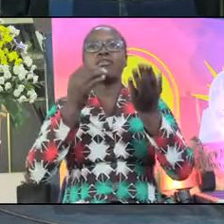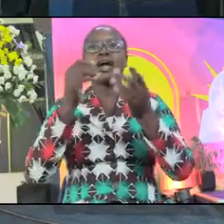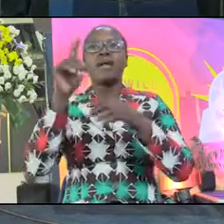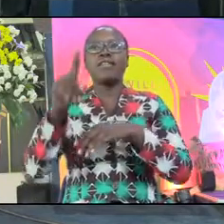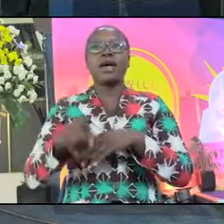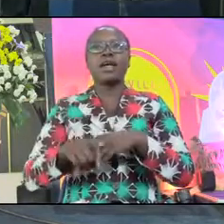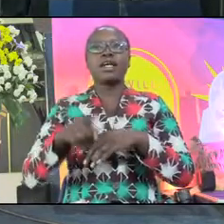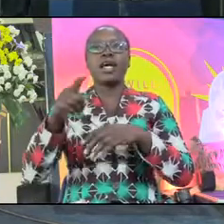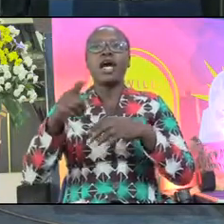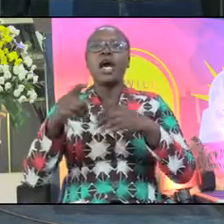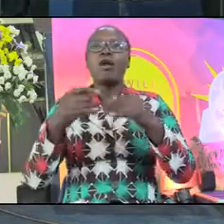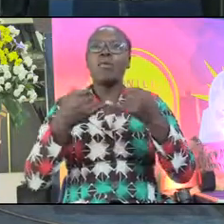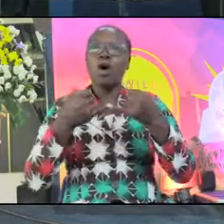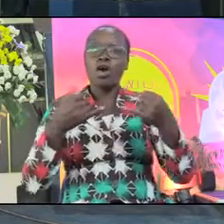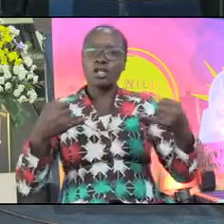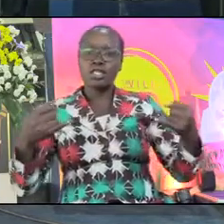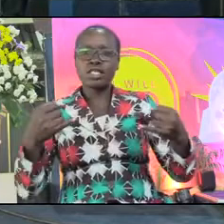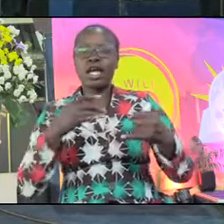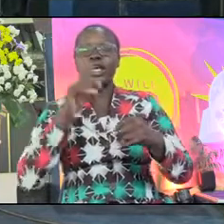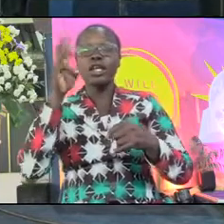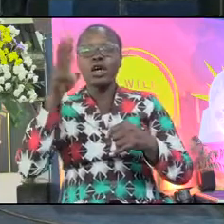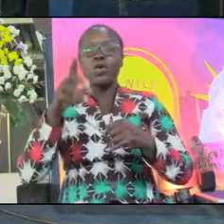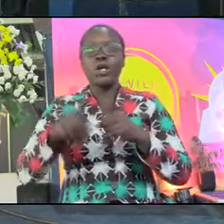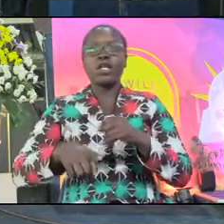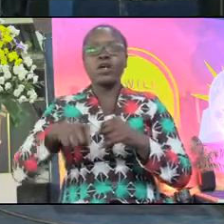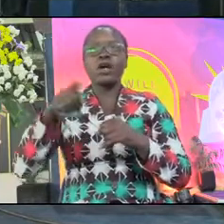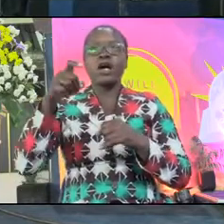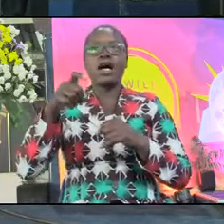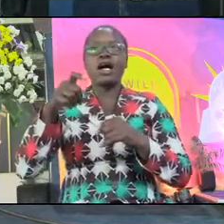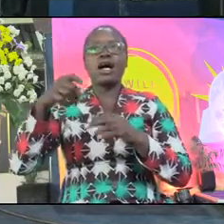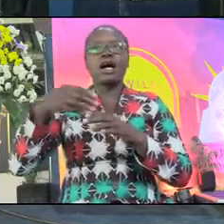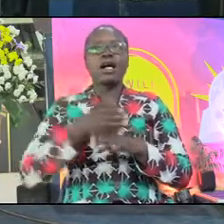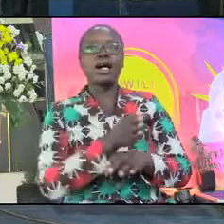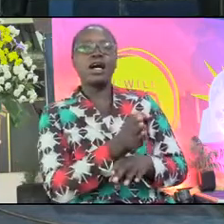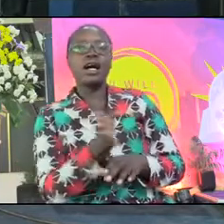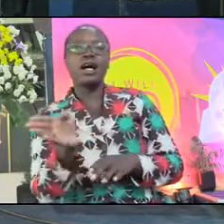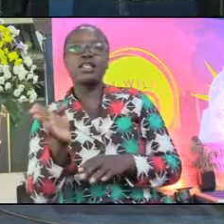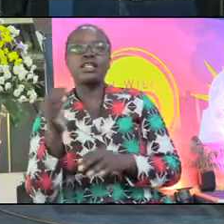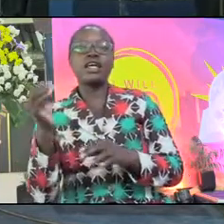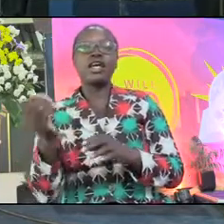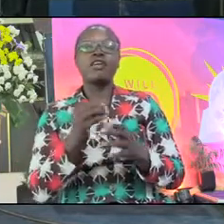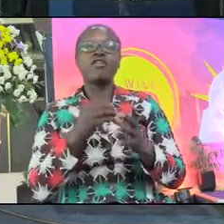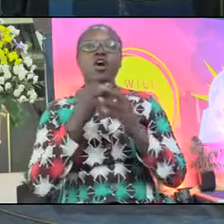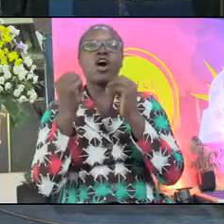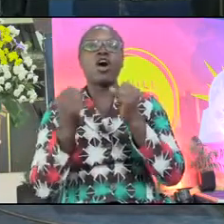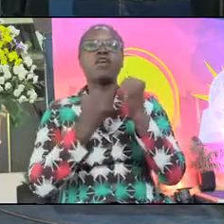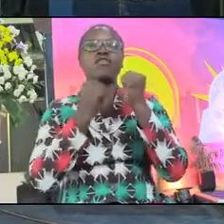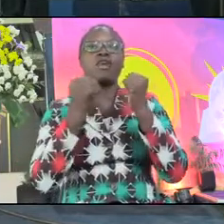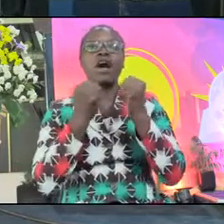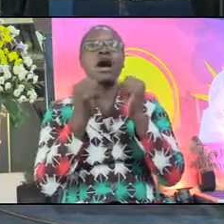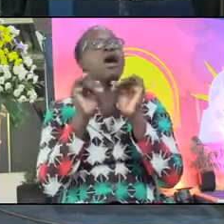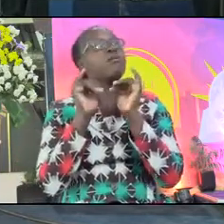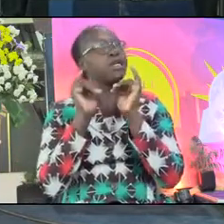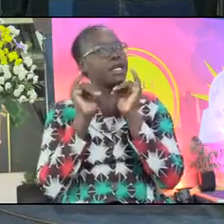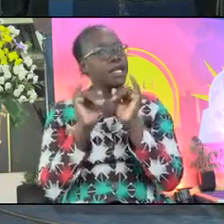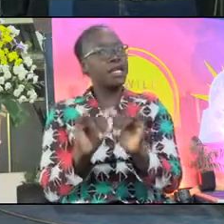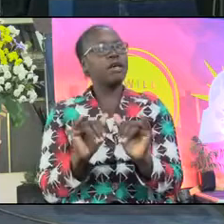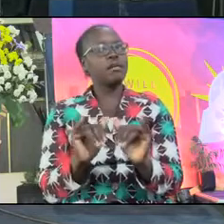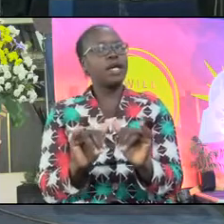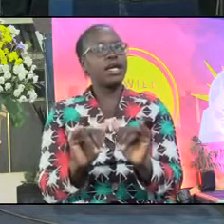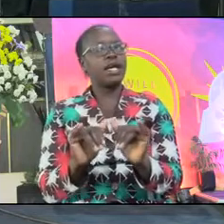rise, lift on the cable's strength, will your anchor hold torn